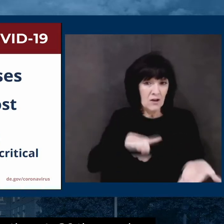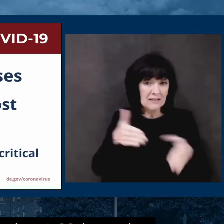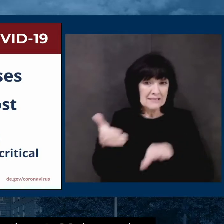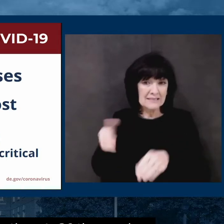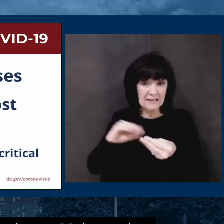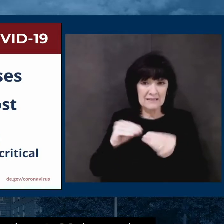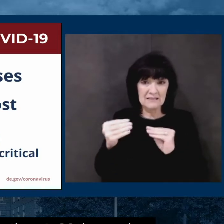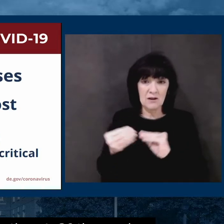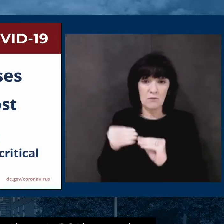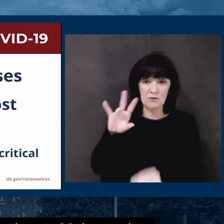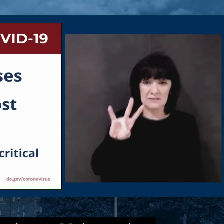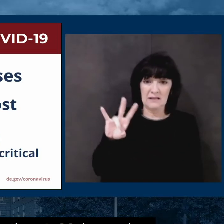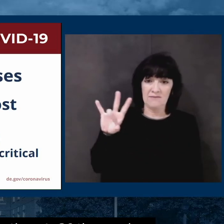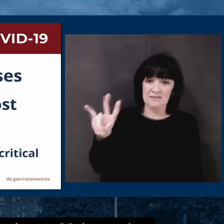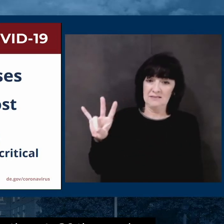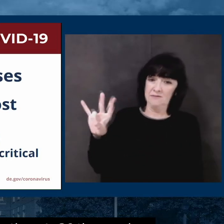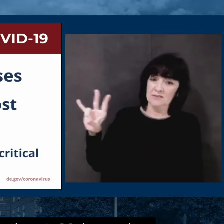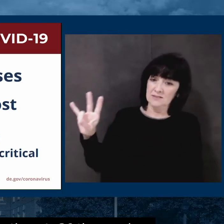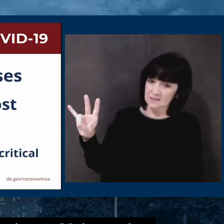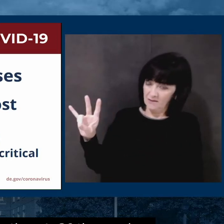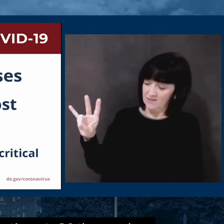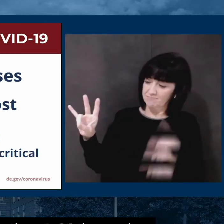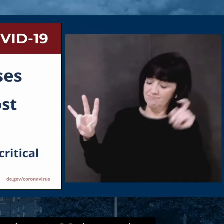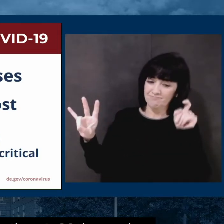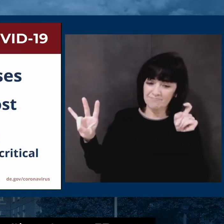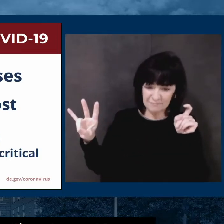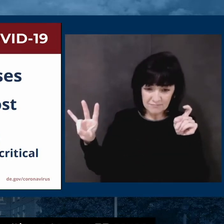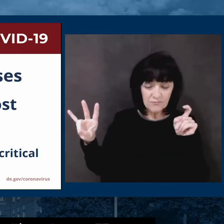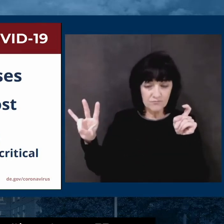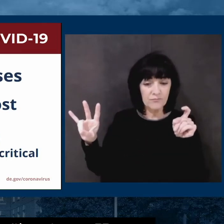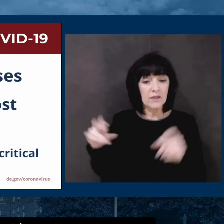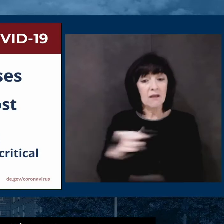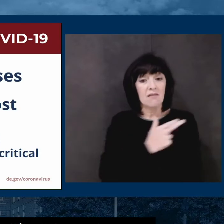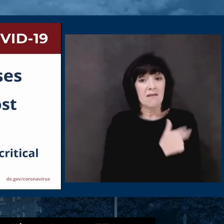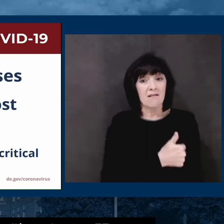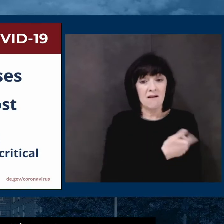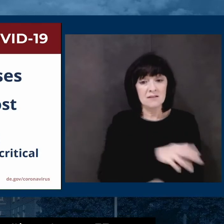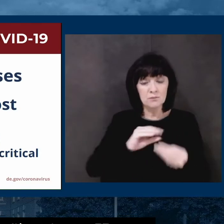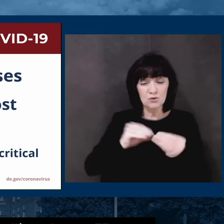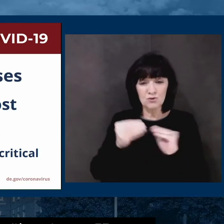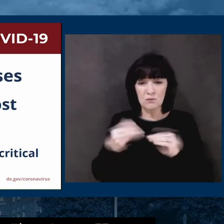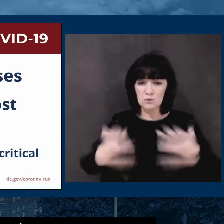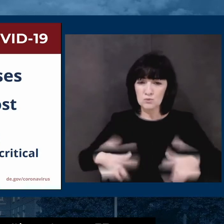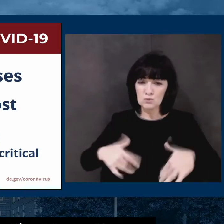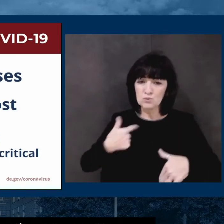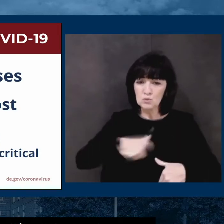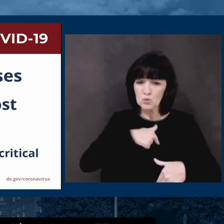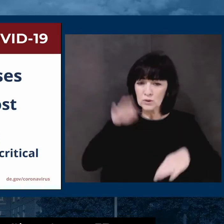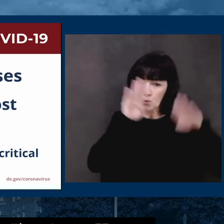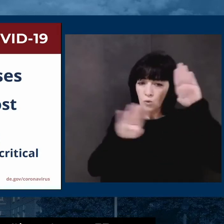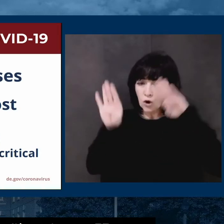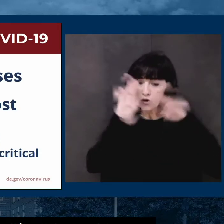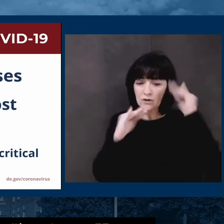777. Hospitalizations, as I said, very concerning at